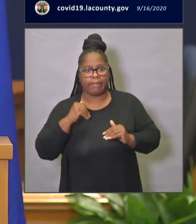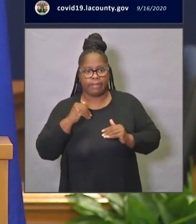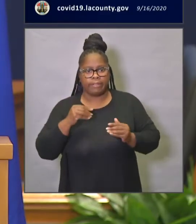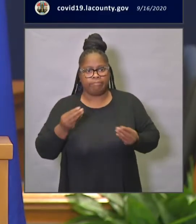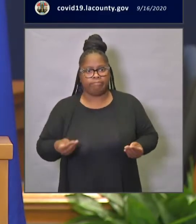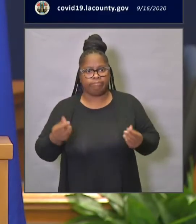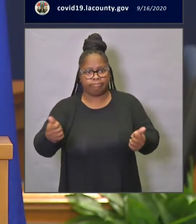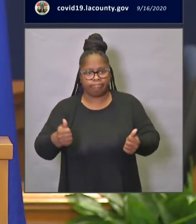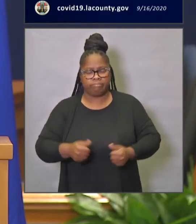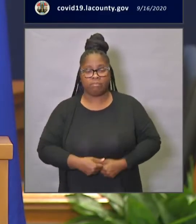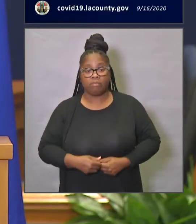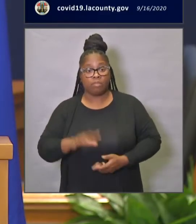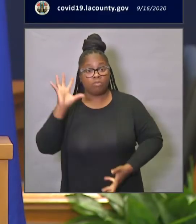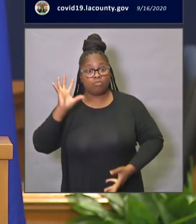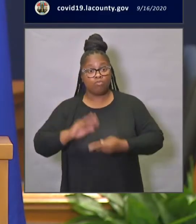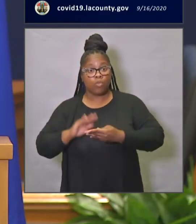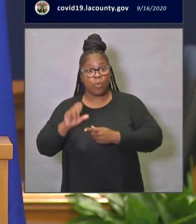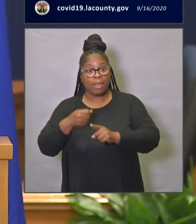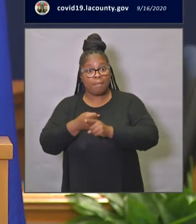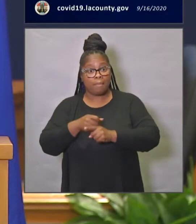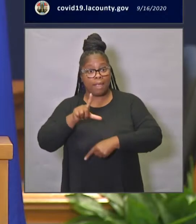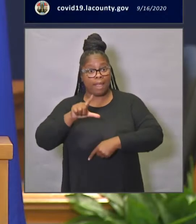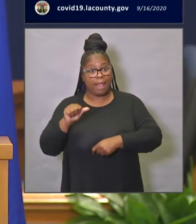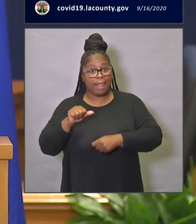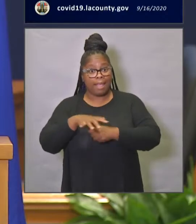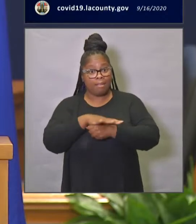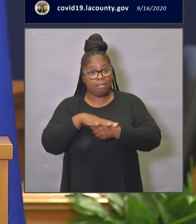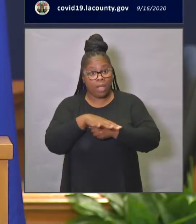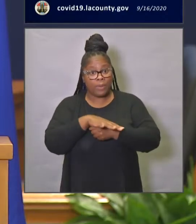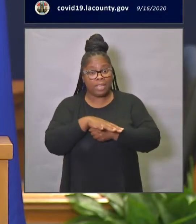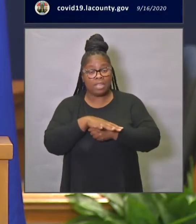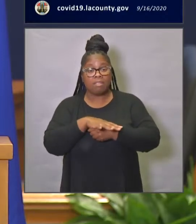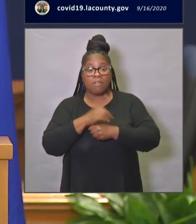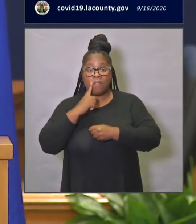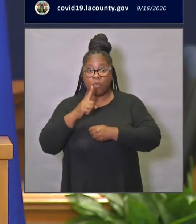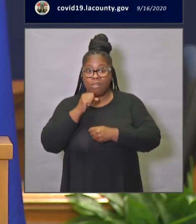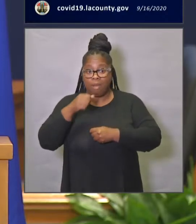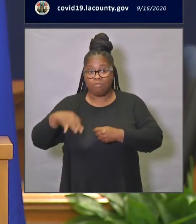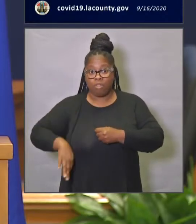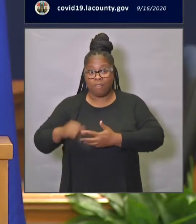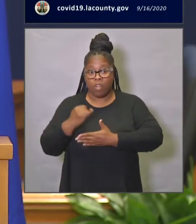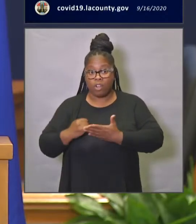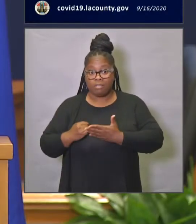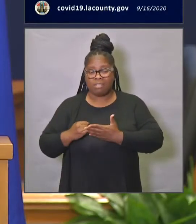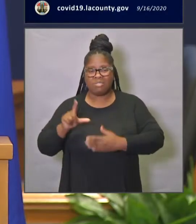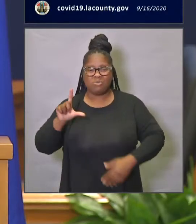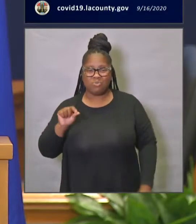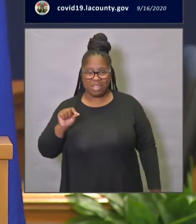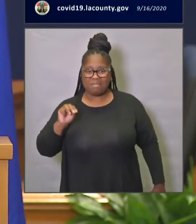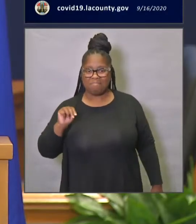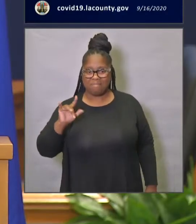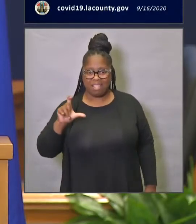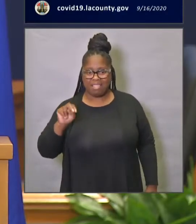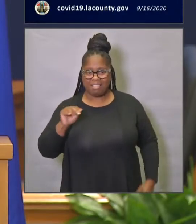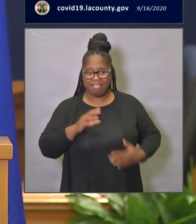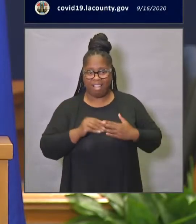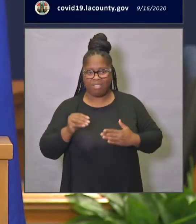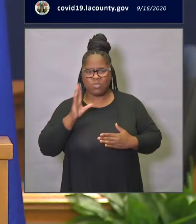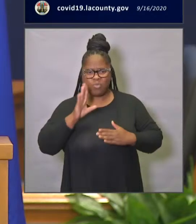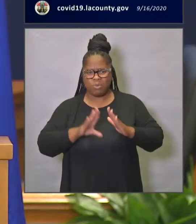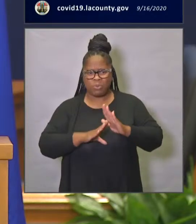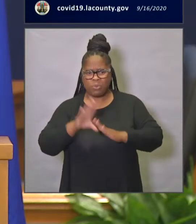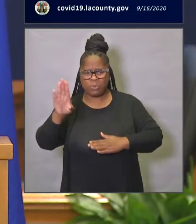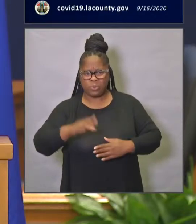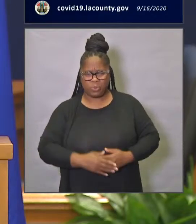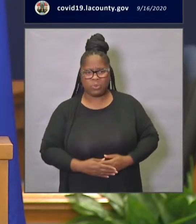impact on arts nonprofit in LA County has reached more than $20 million and will continue to grow. 41% of